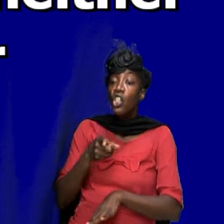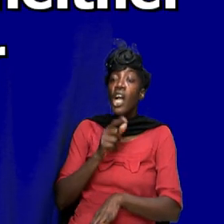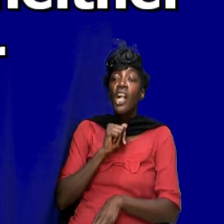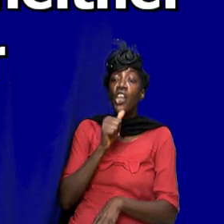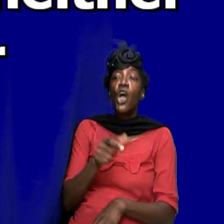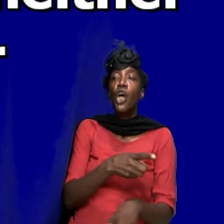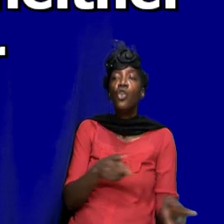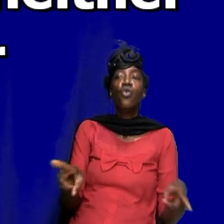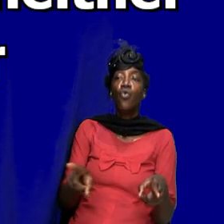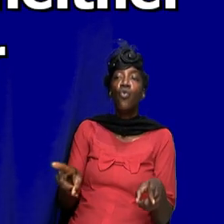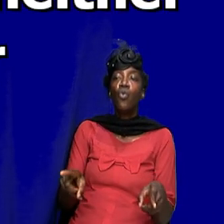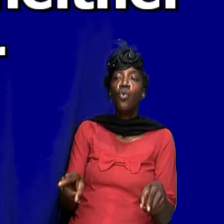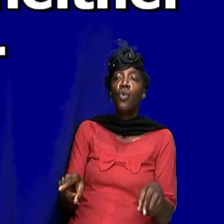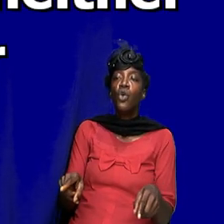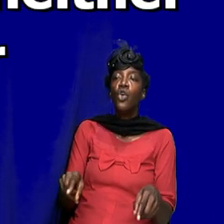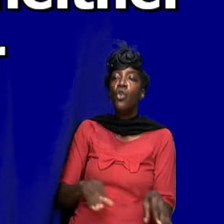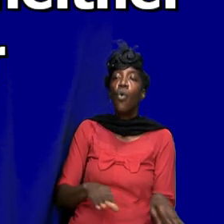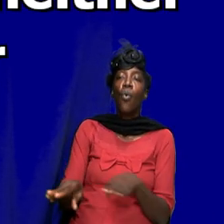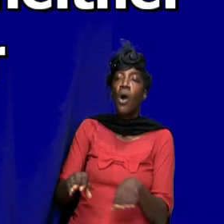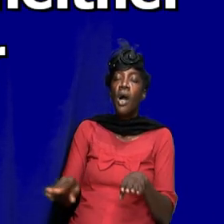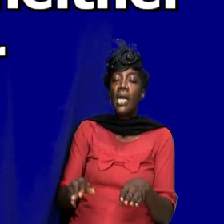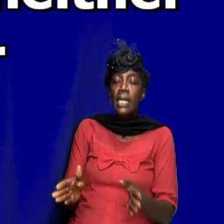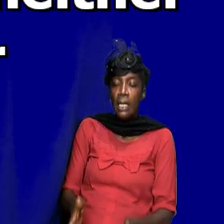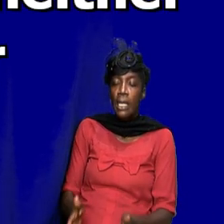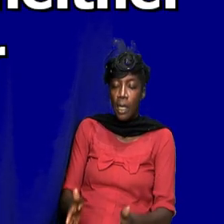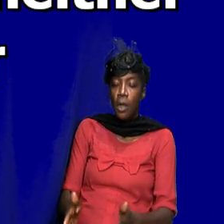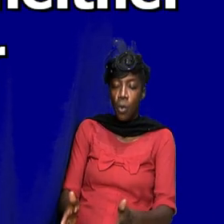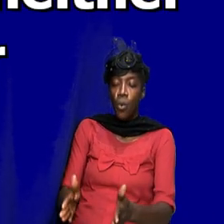Neither shall he walk in their ordinances.